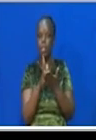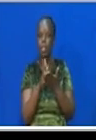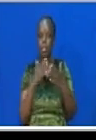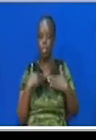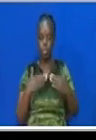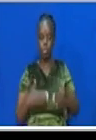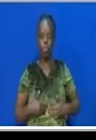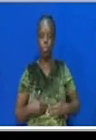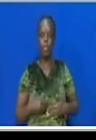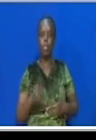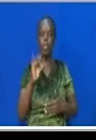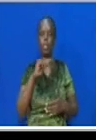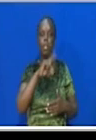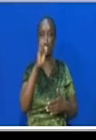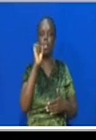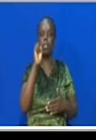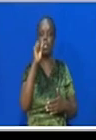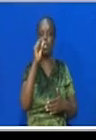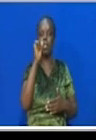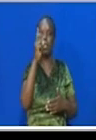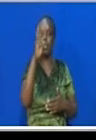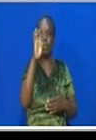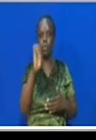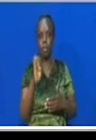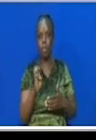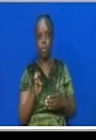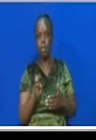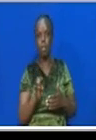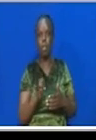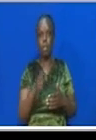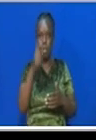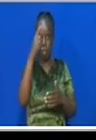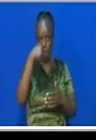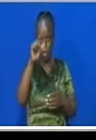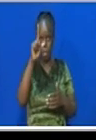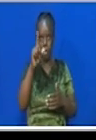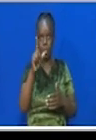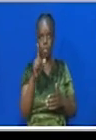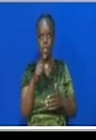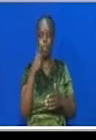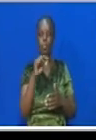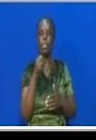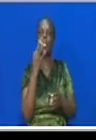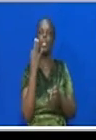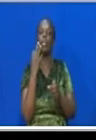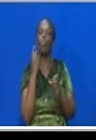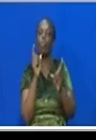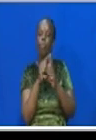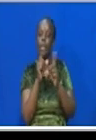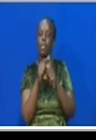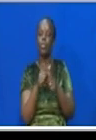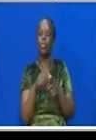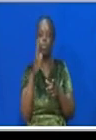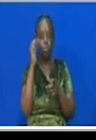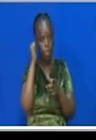human digestive, and what we call correctly. That is a word. Those are the words which need to